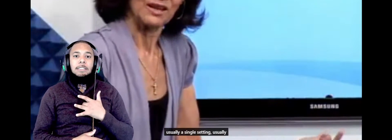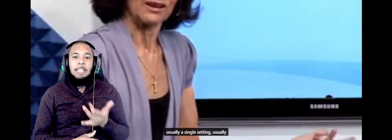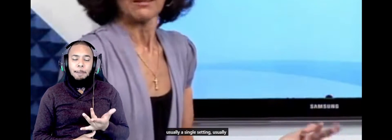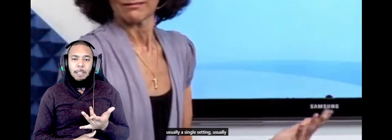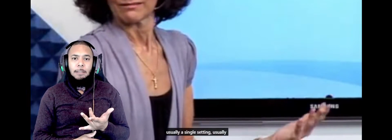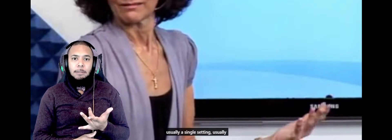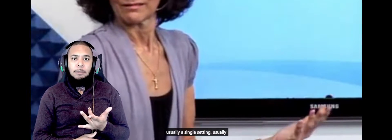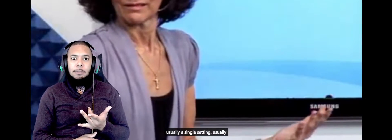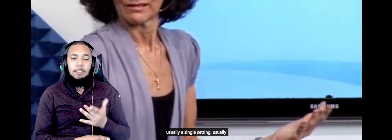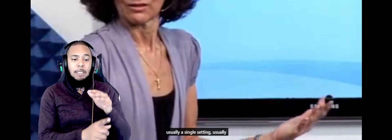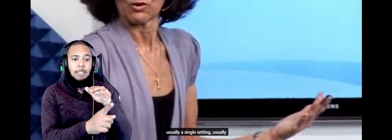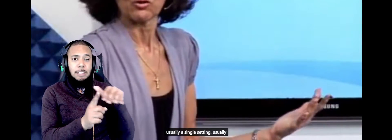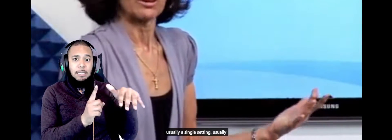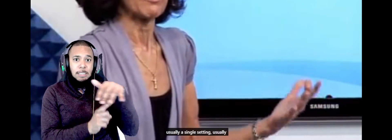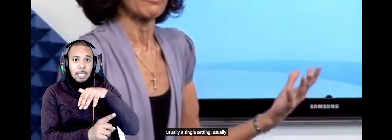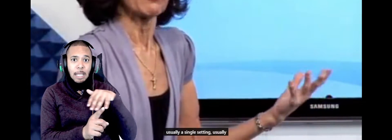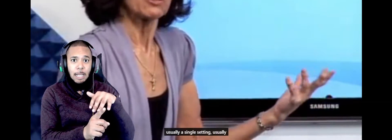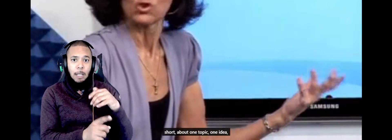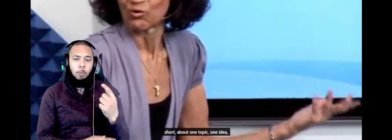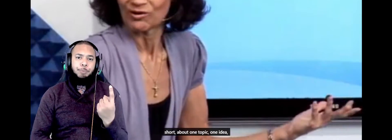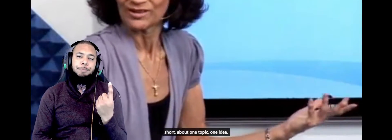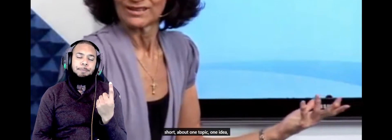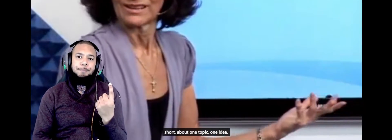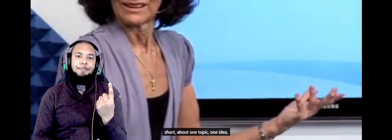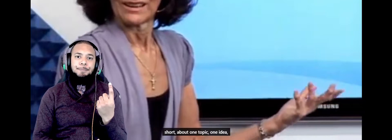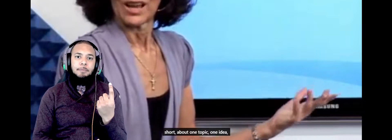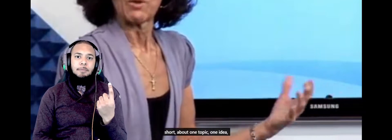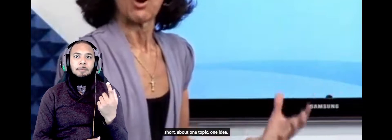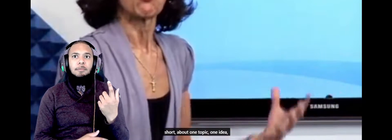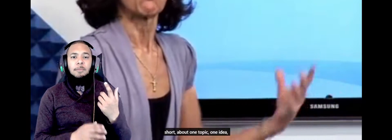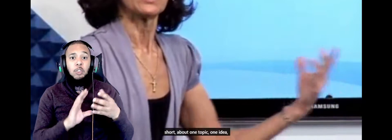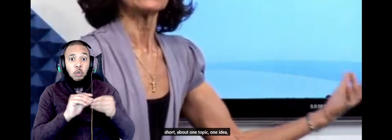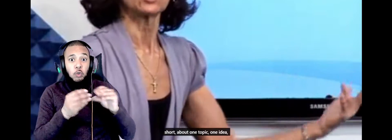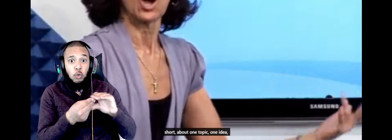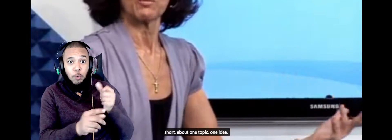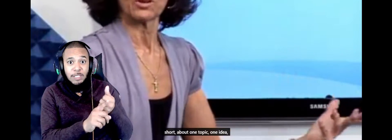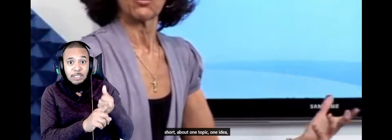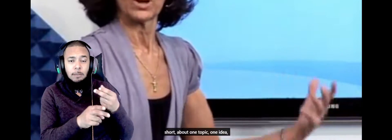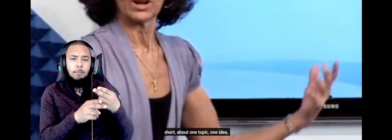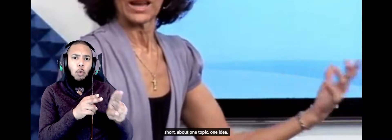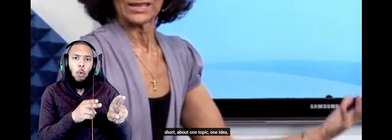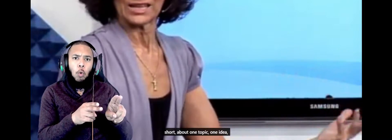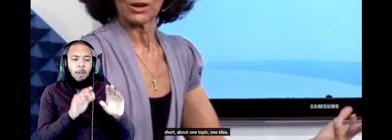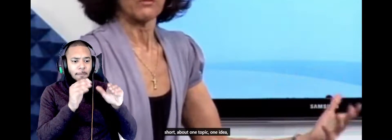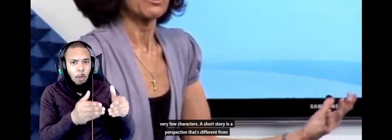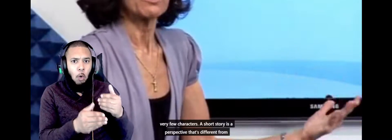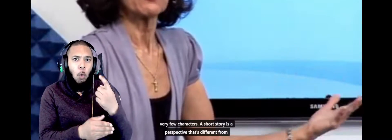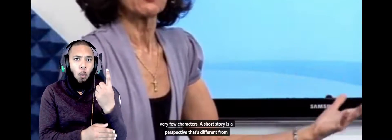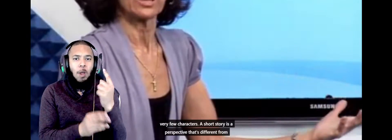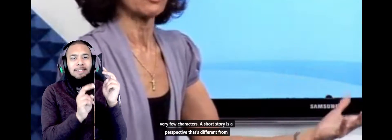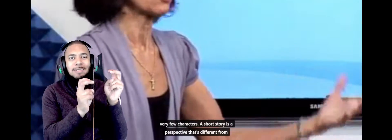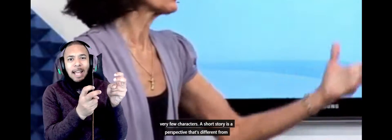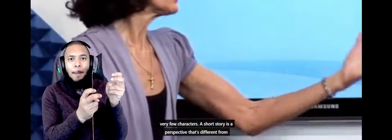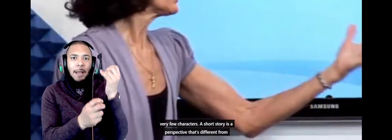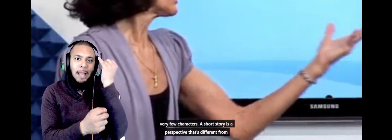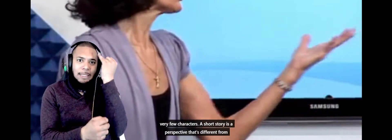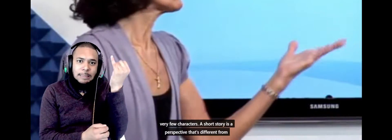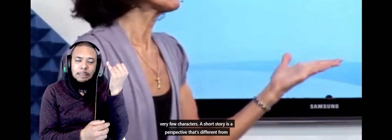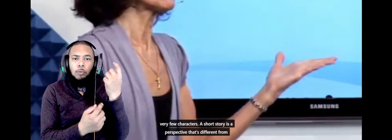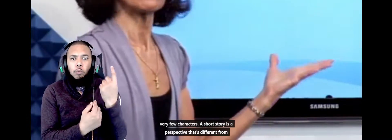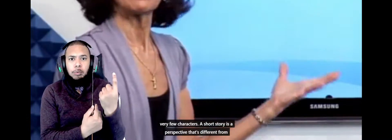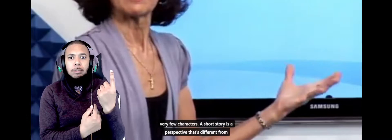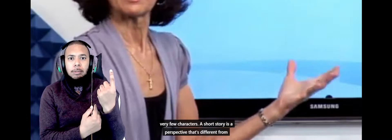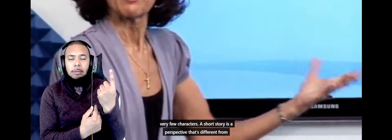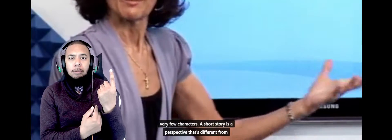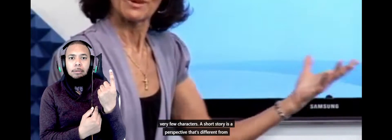single setting, usually short, about one topic, one idea, very few characters. A